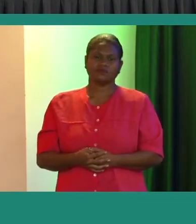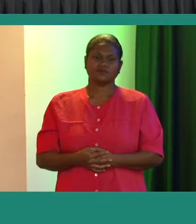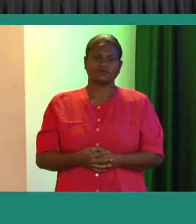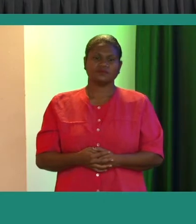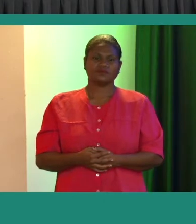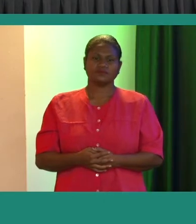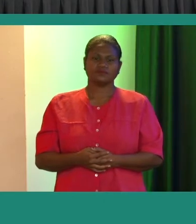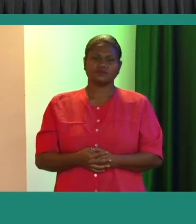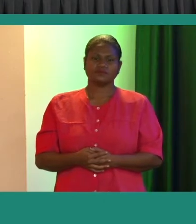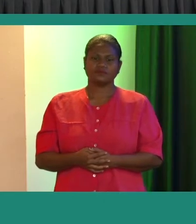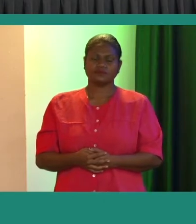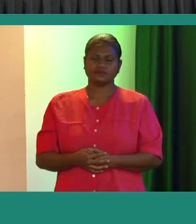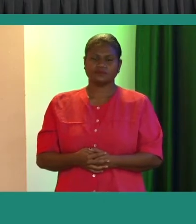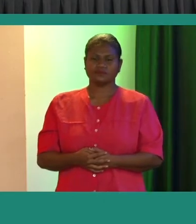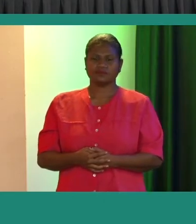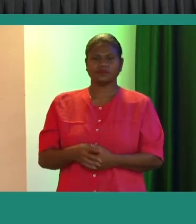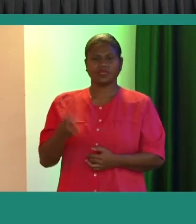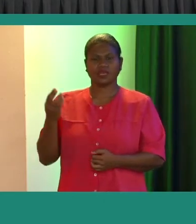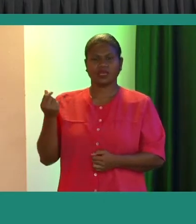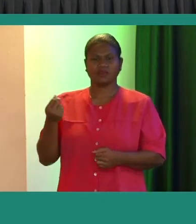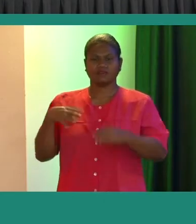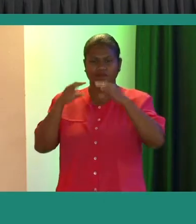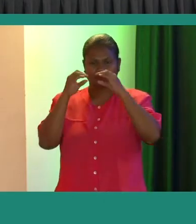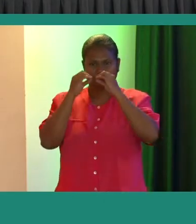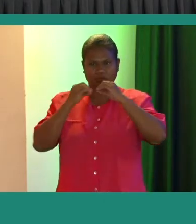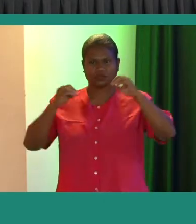So we have East New Britain